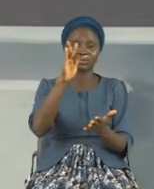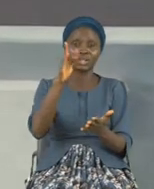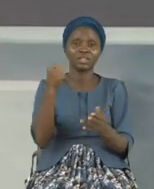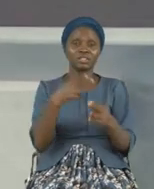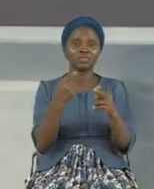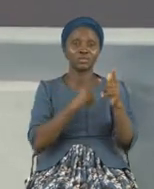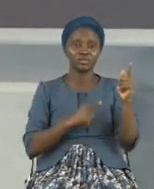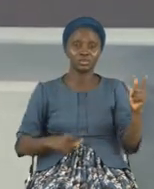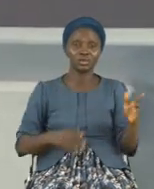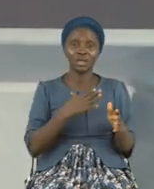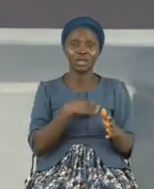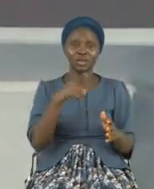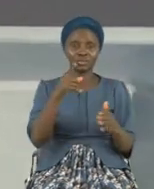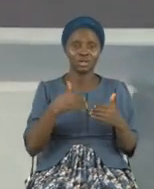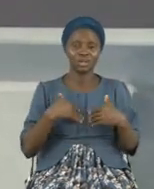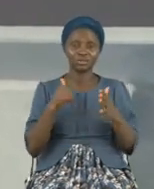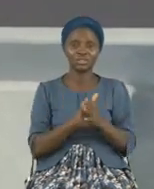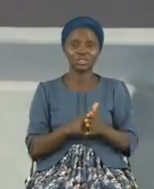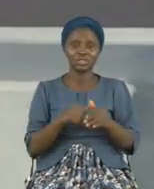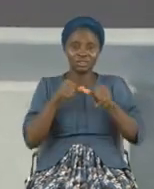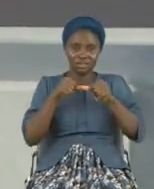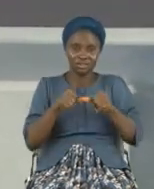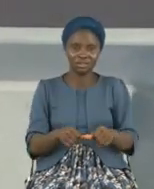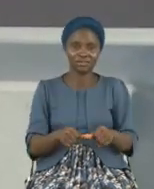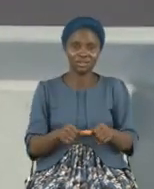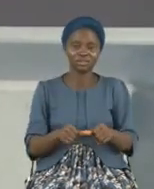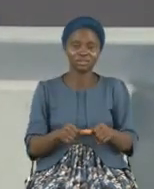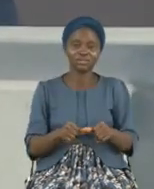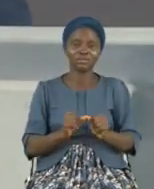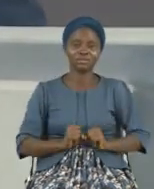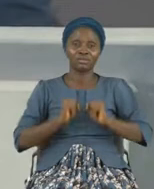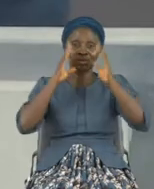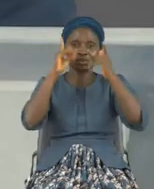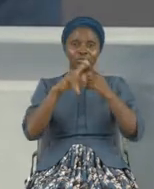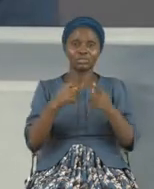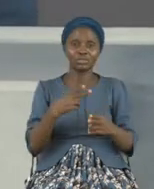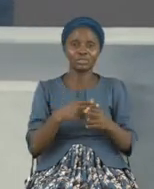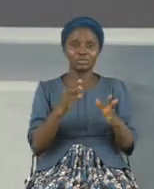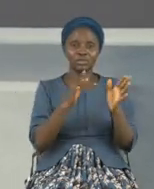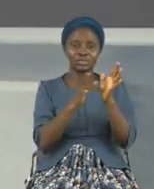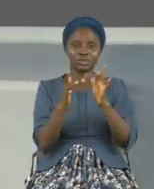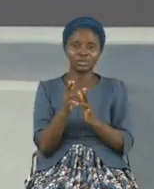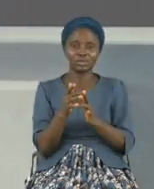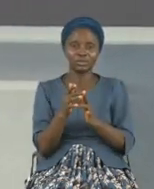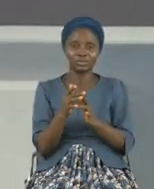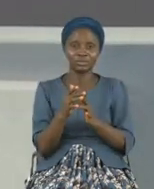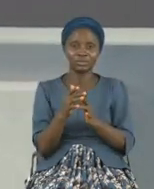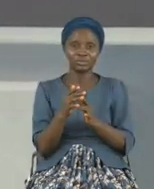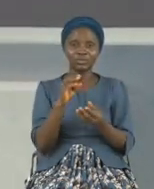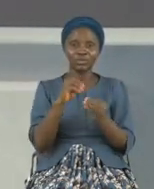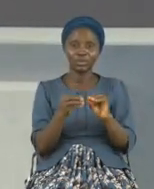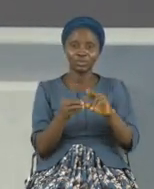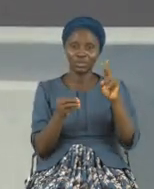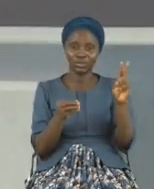that steadfast commitment to the name of Jesus. Look at number two there. Number two